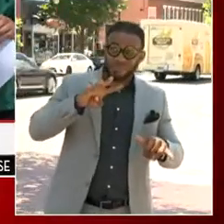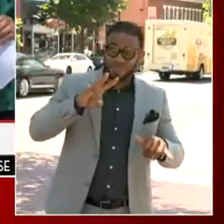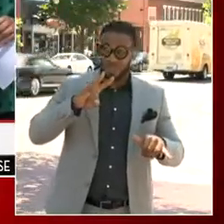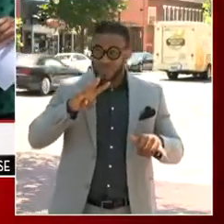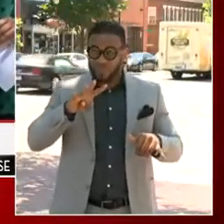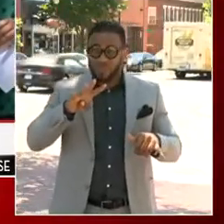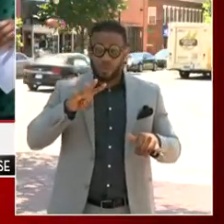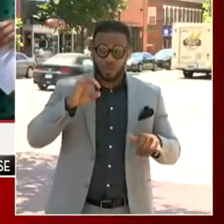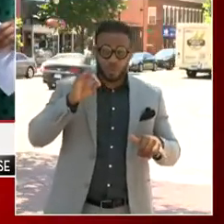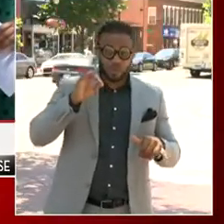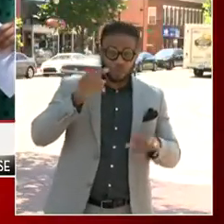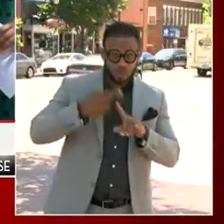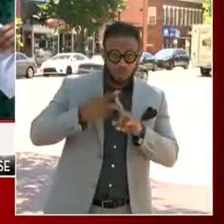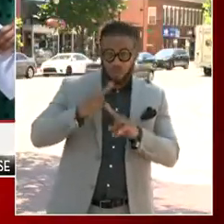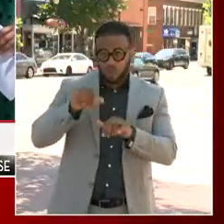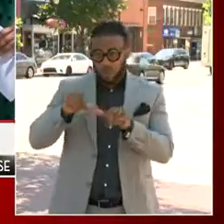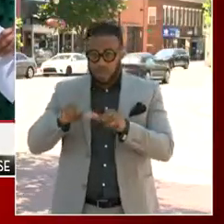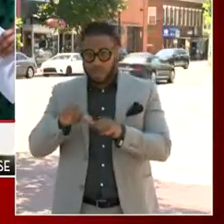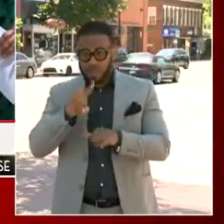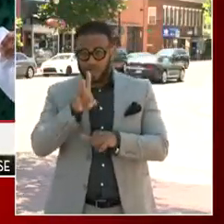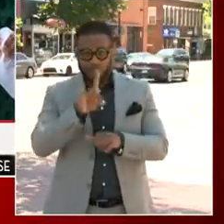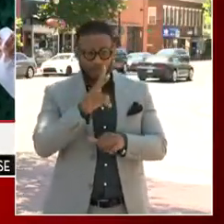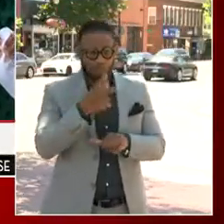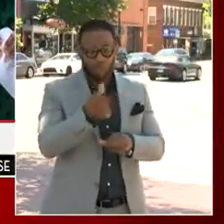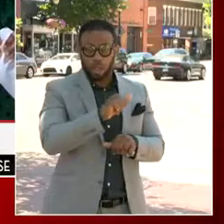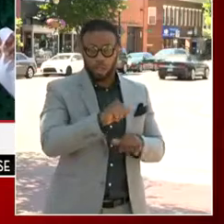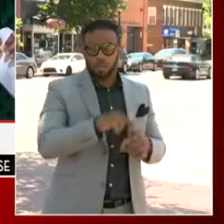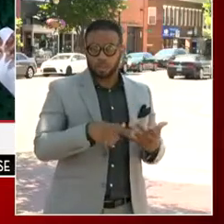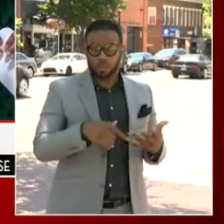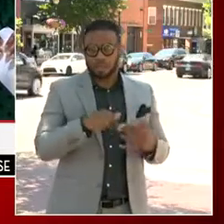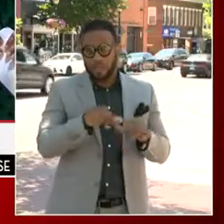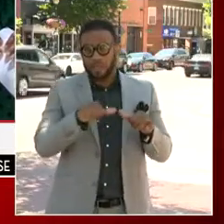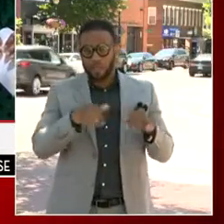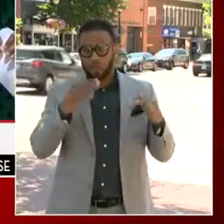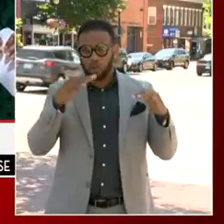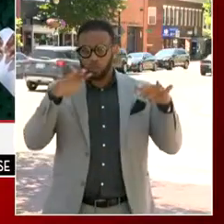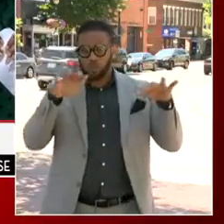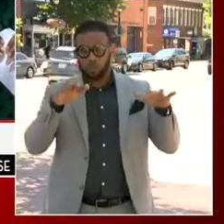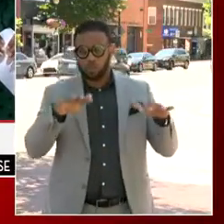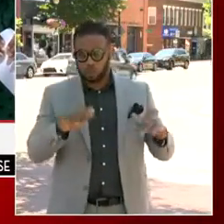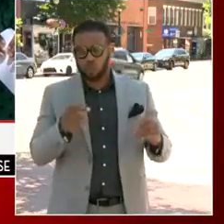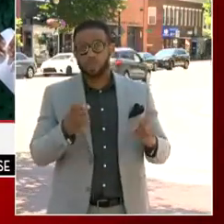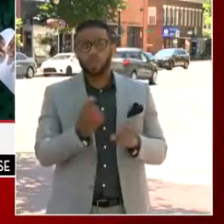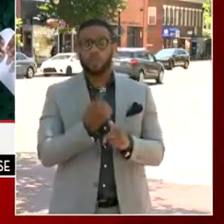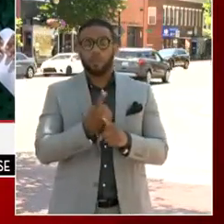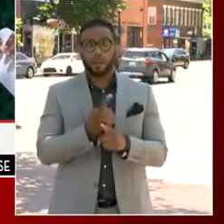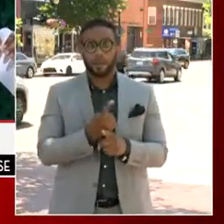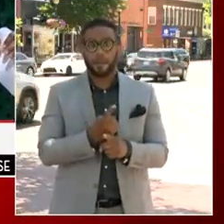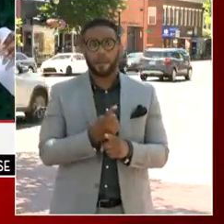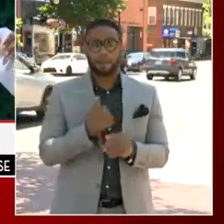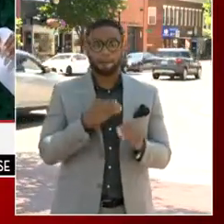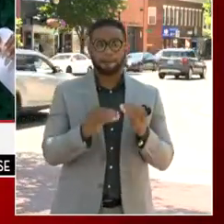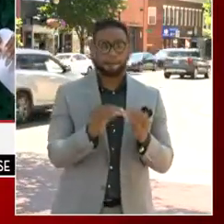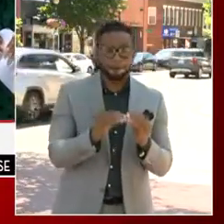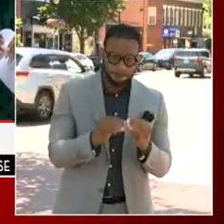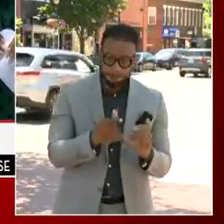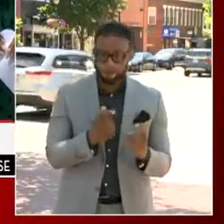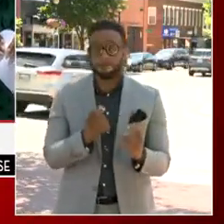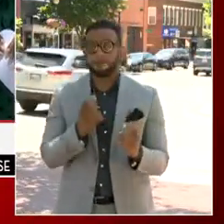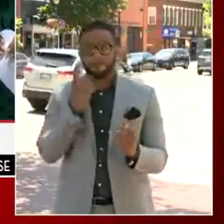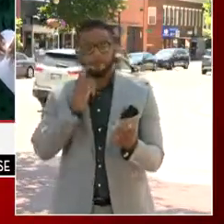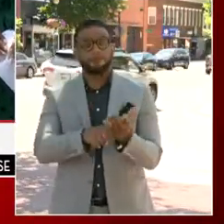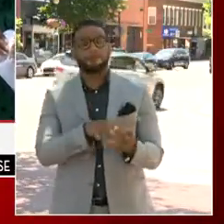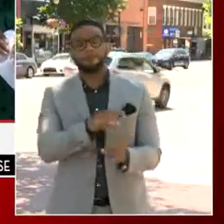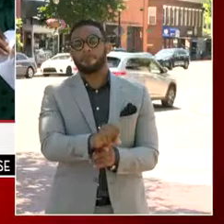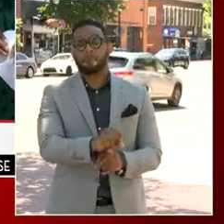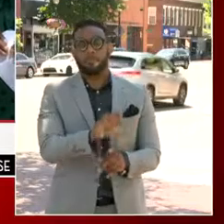74 degrees in one area and 78 in two others, so that area is cooling off appropriately. So the folks